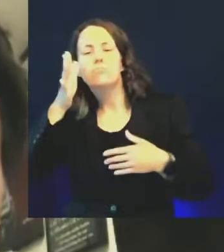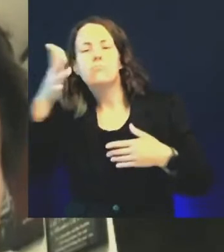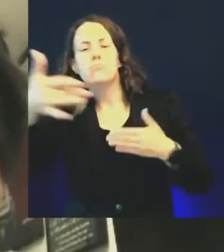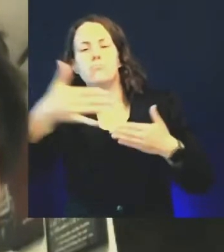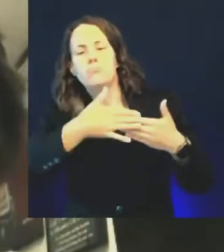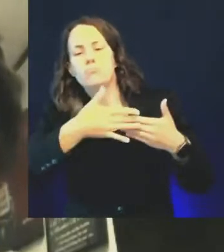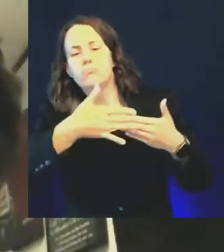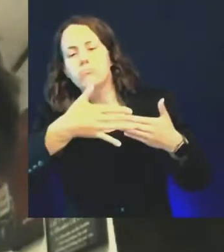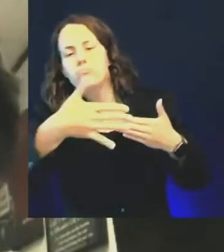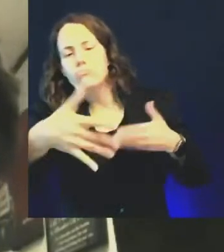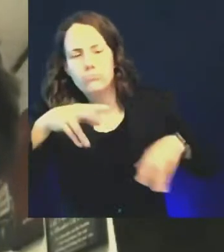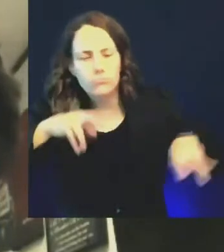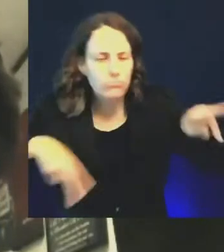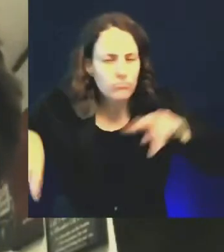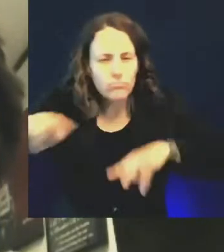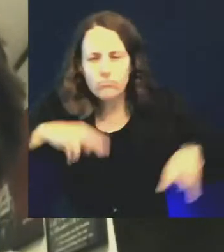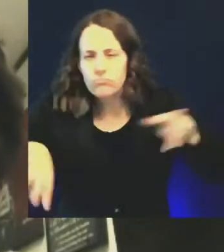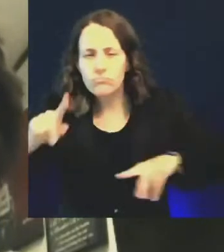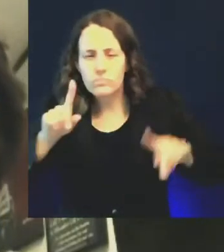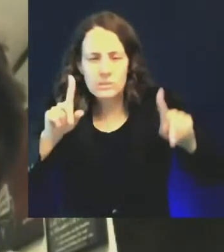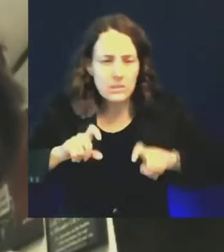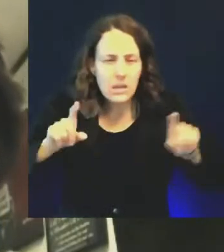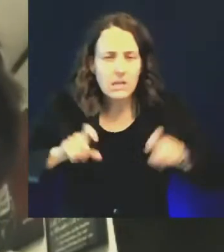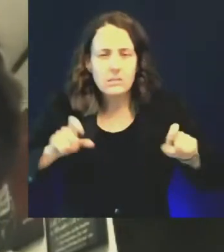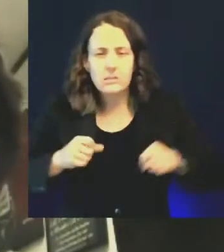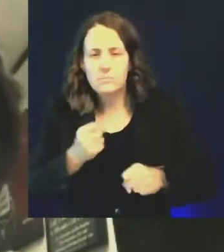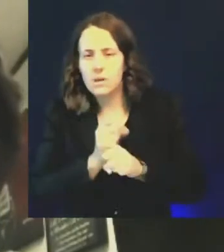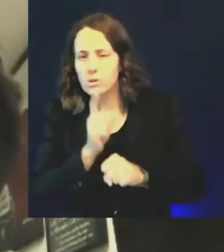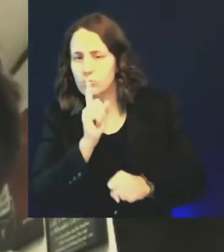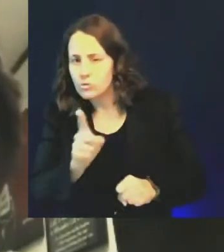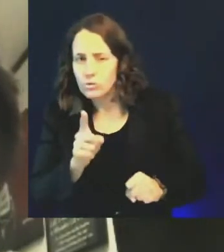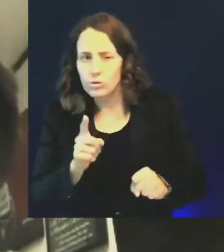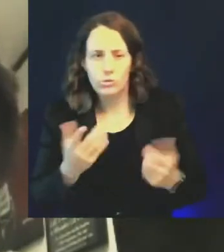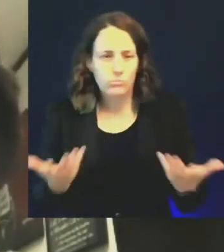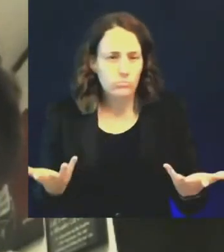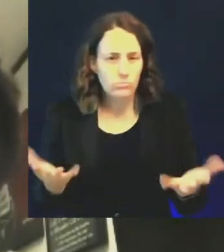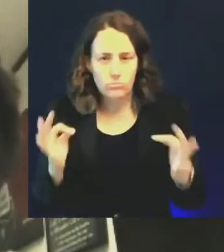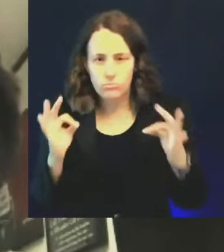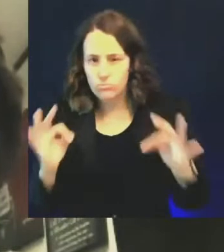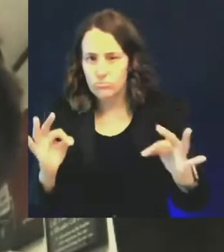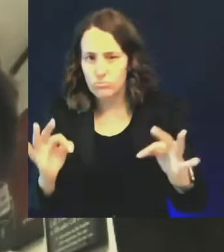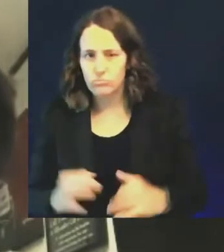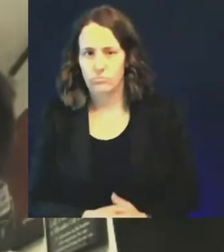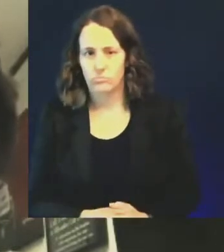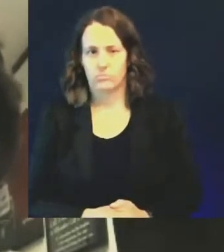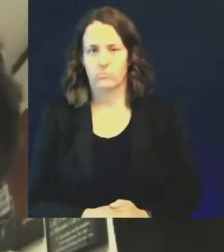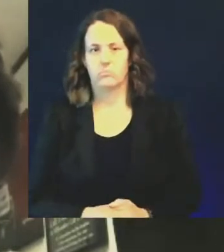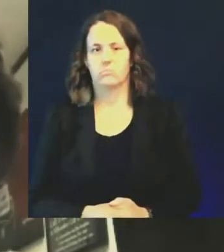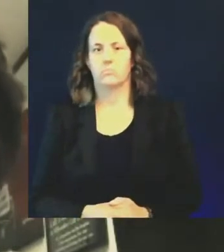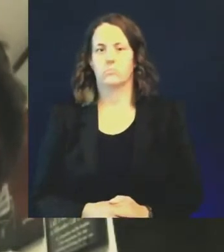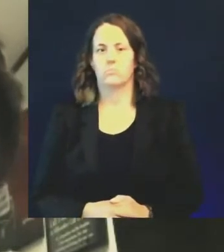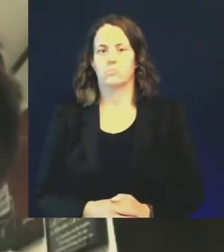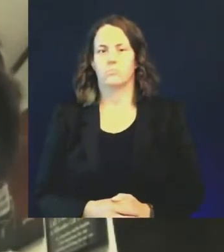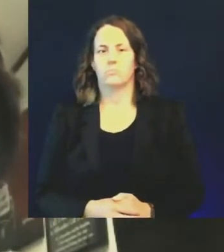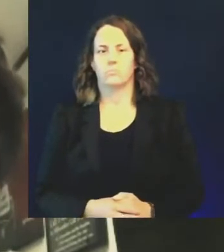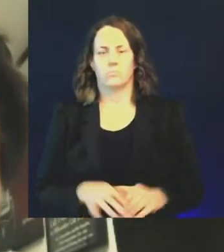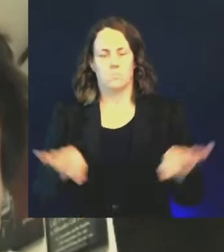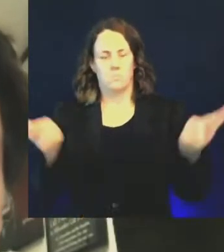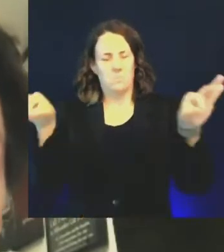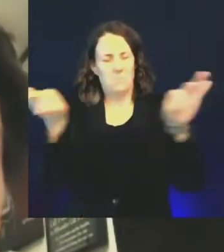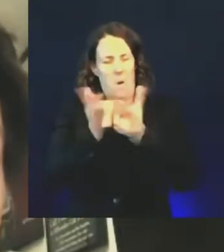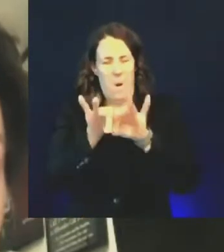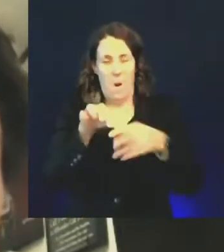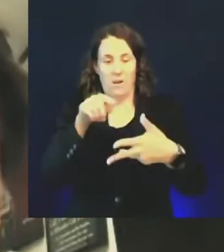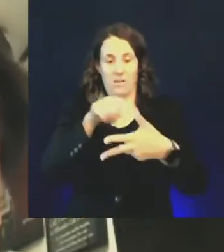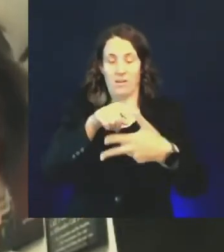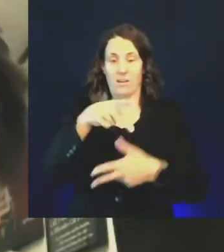a full dose, a full series of a currently authorized vaccine, and be confident that that reduces their risk of severe COVID-19